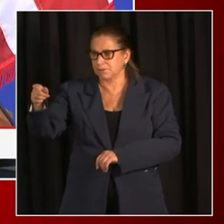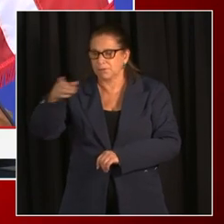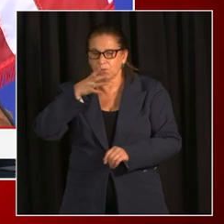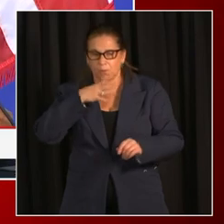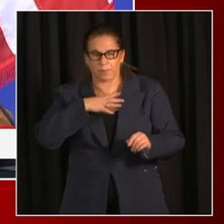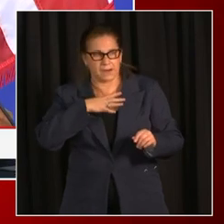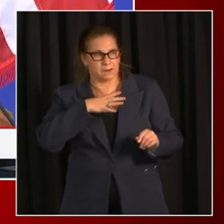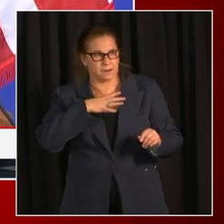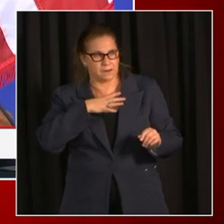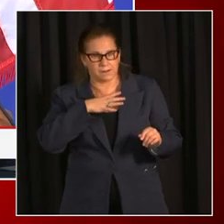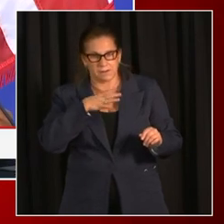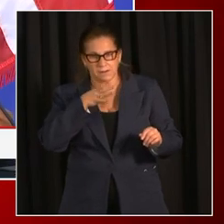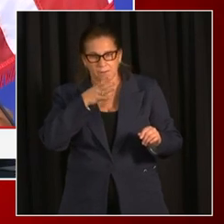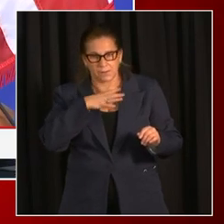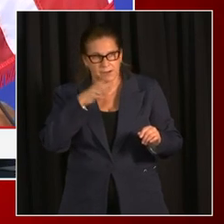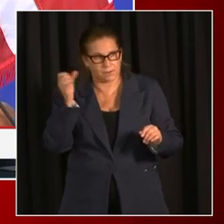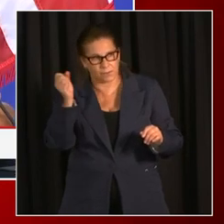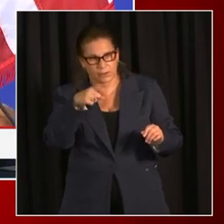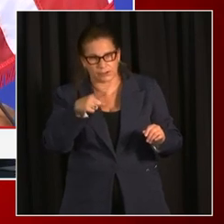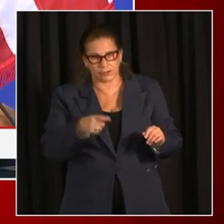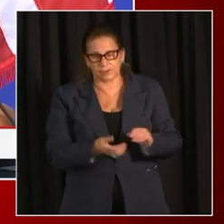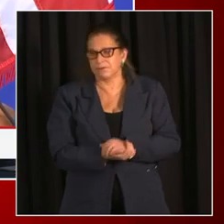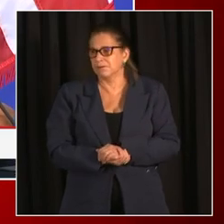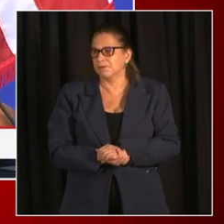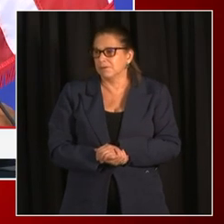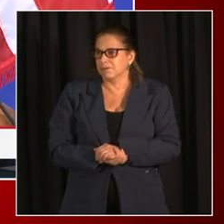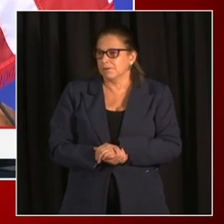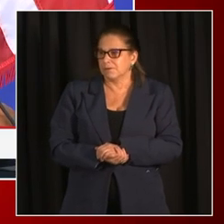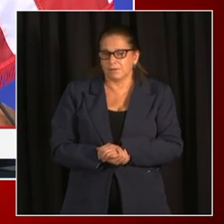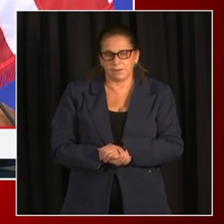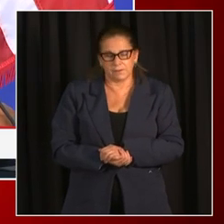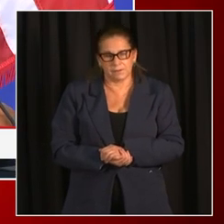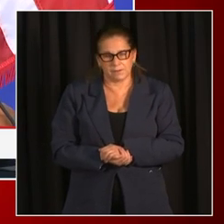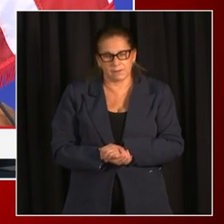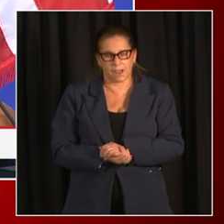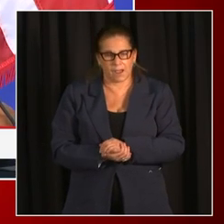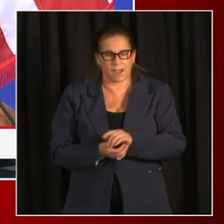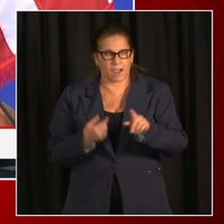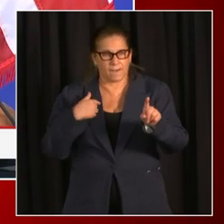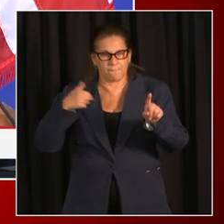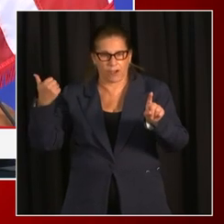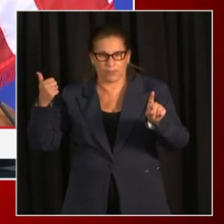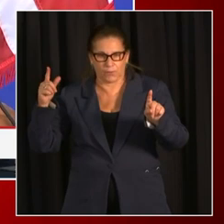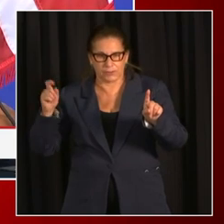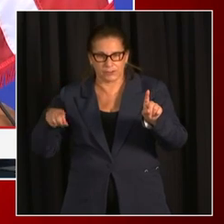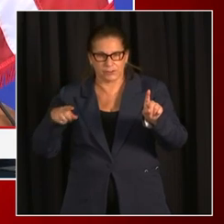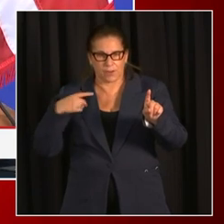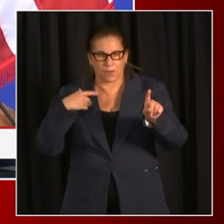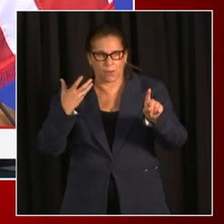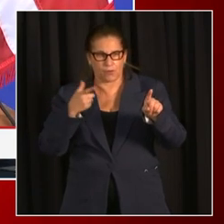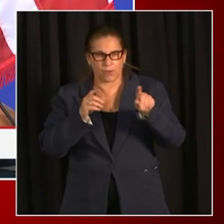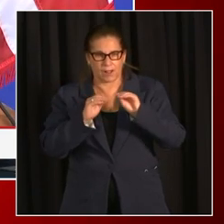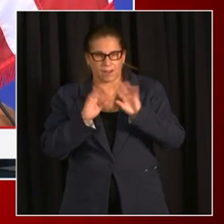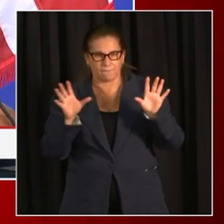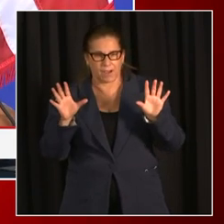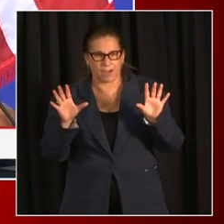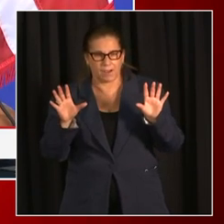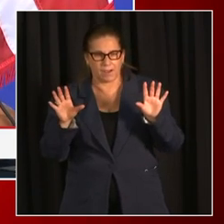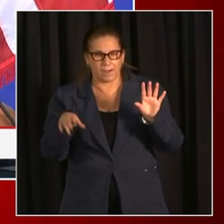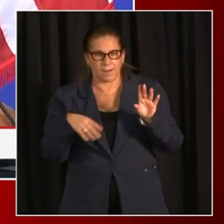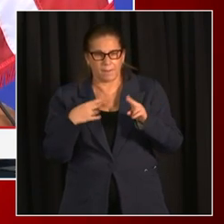I'll come back to you, Stephanie. but directly to that Okay. question and that response, just to keep it in the same line, can you just clarify when you